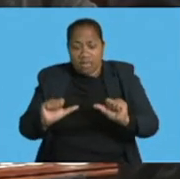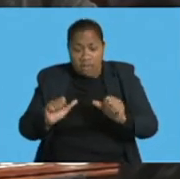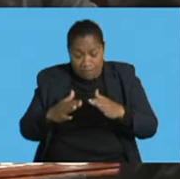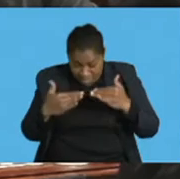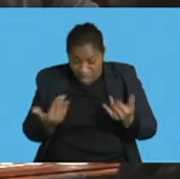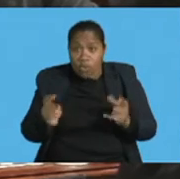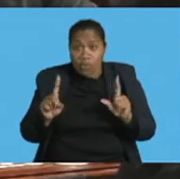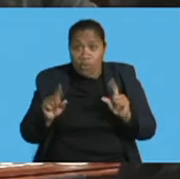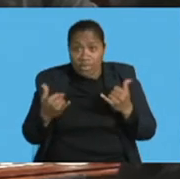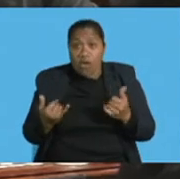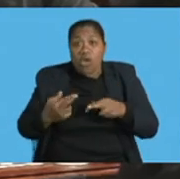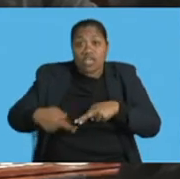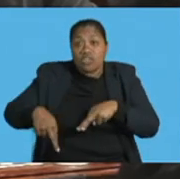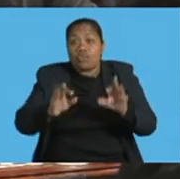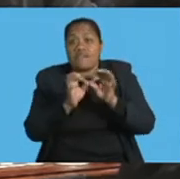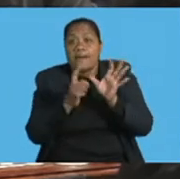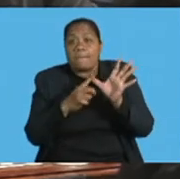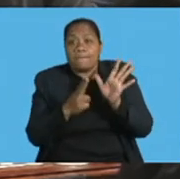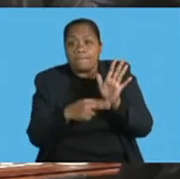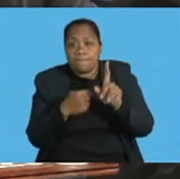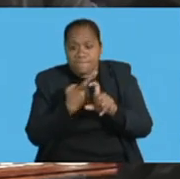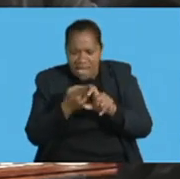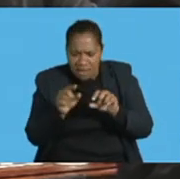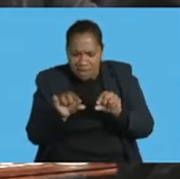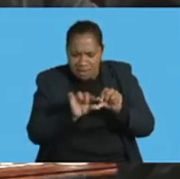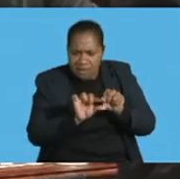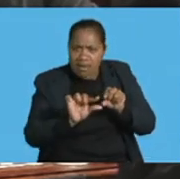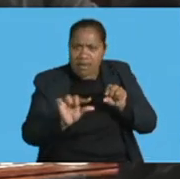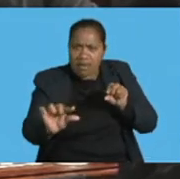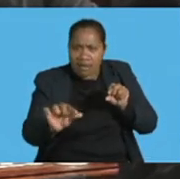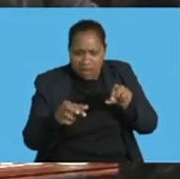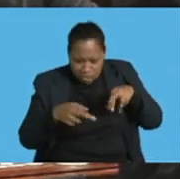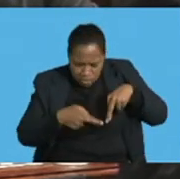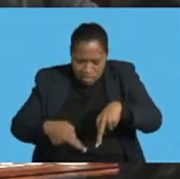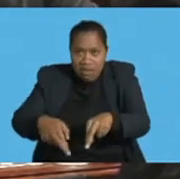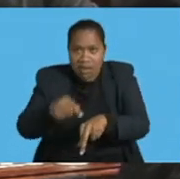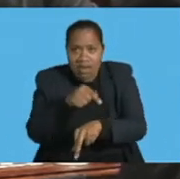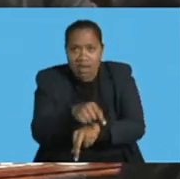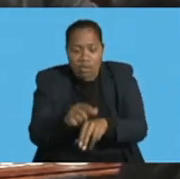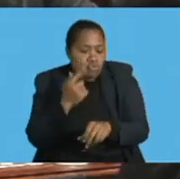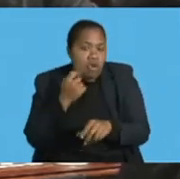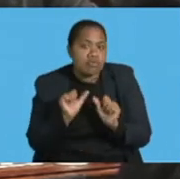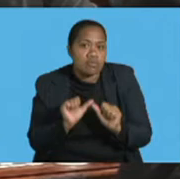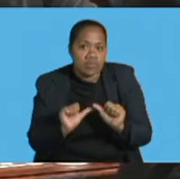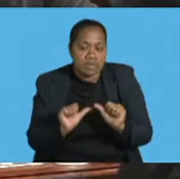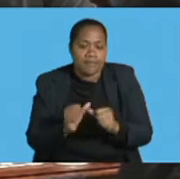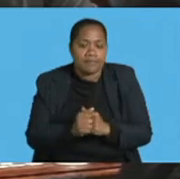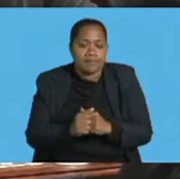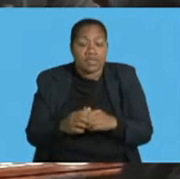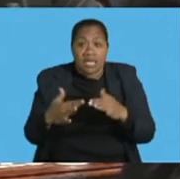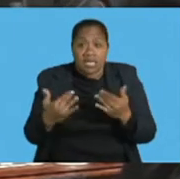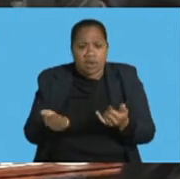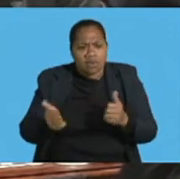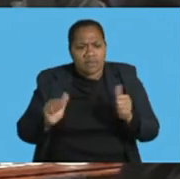protection works. So in the coastal protection, we're looking at Nandaro village protection work, which is just completed at a cost